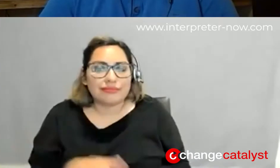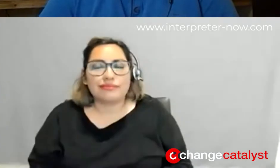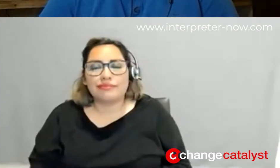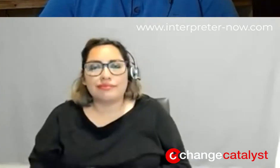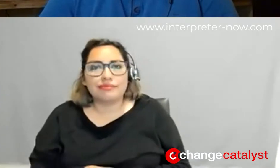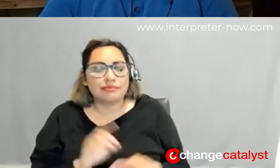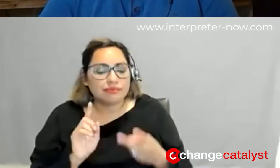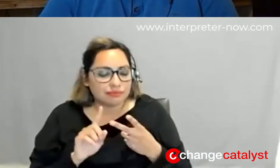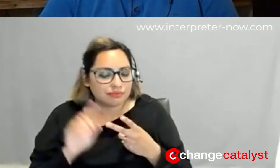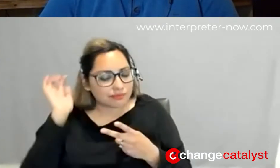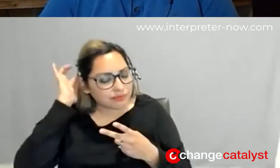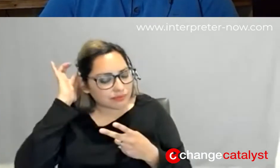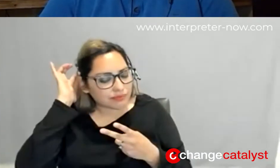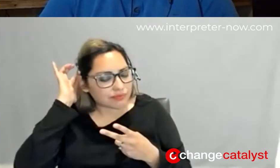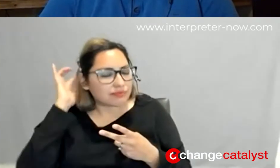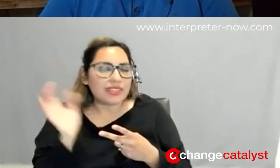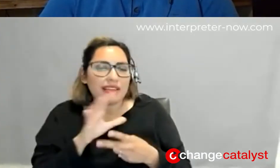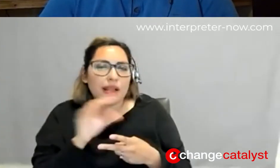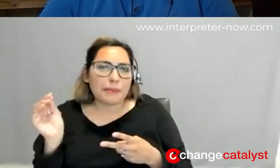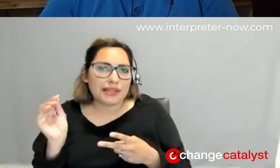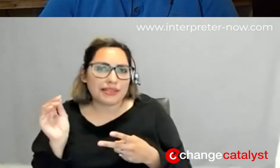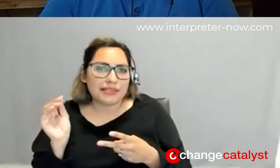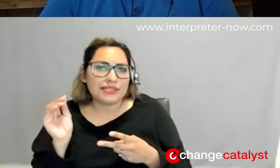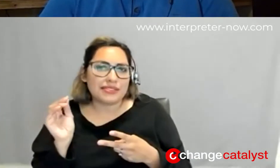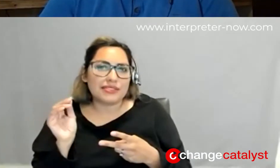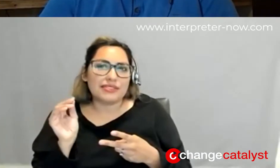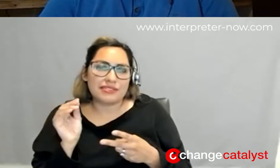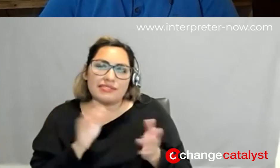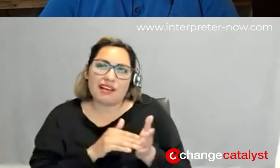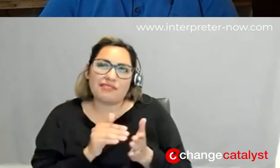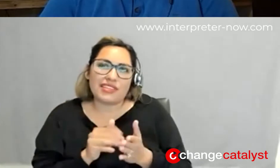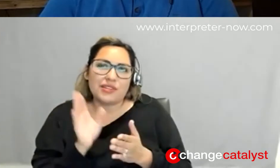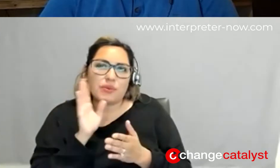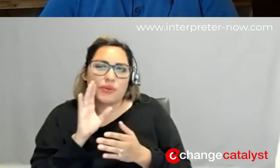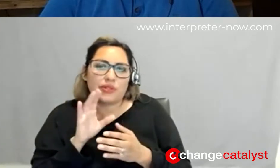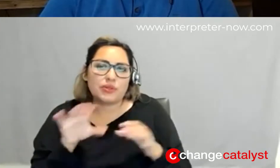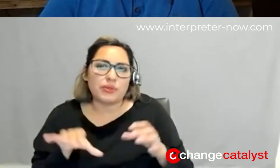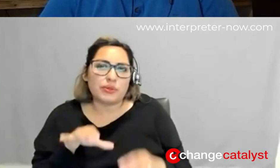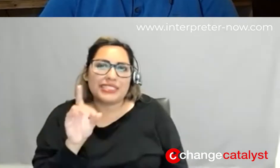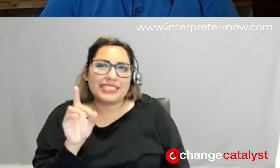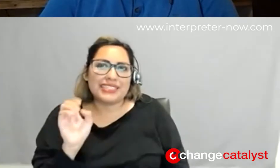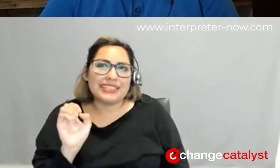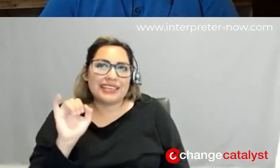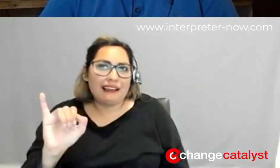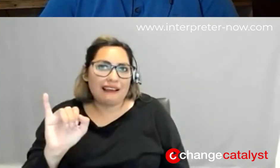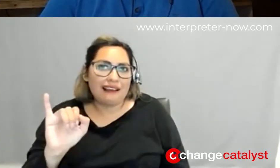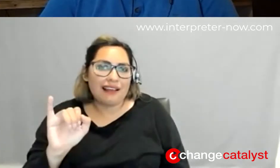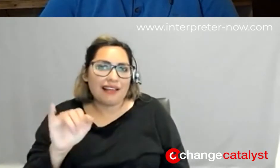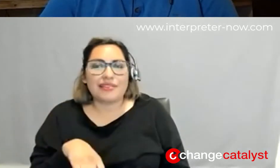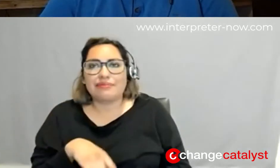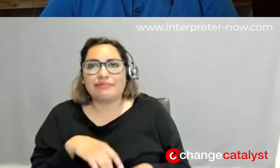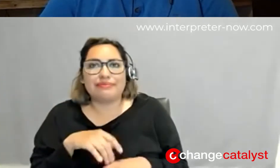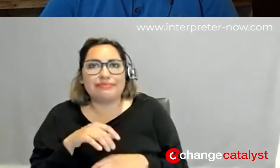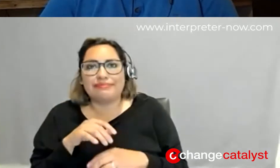as companies, as we've talked about, going to these DEI programs, you